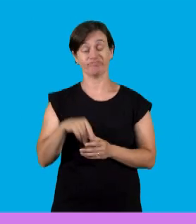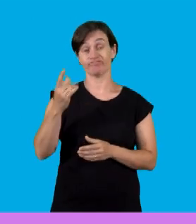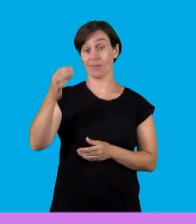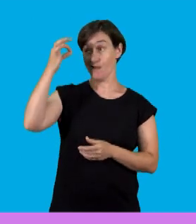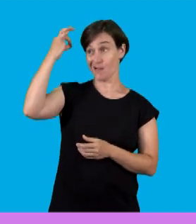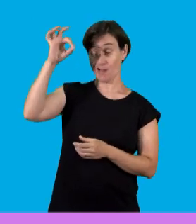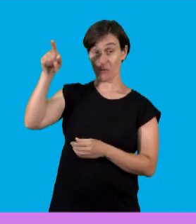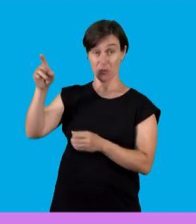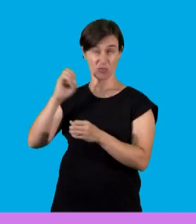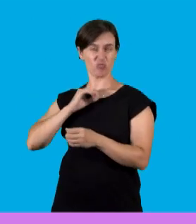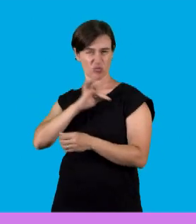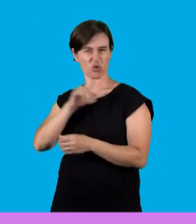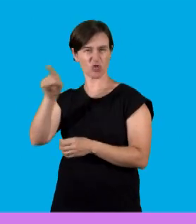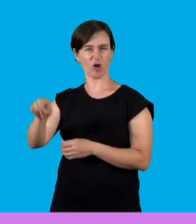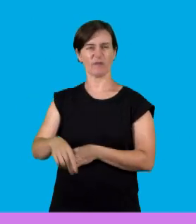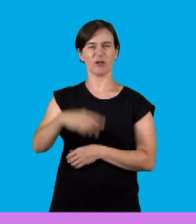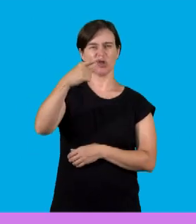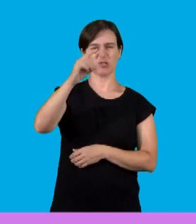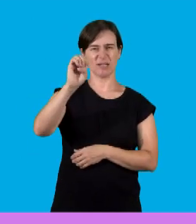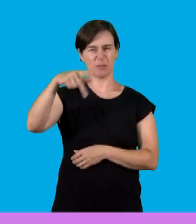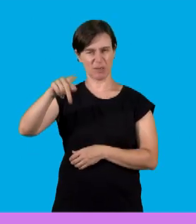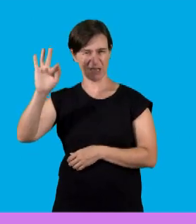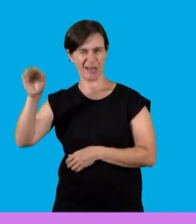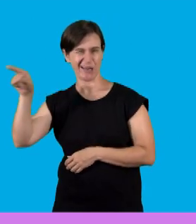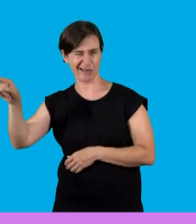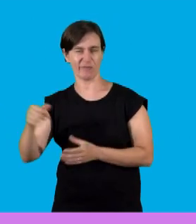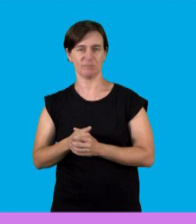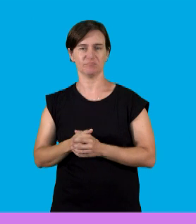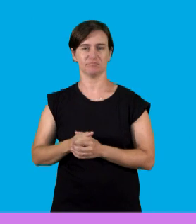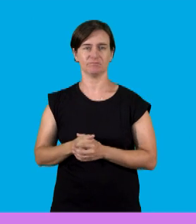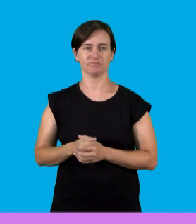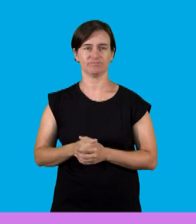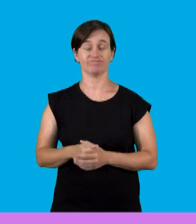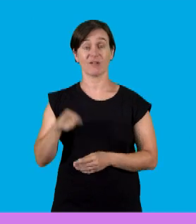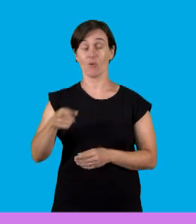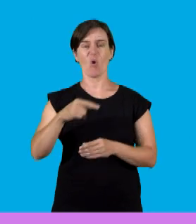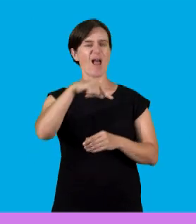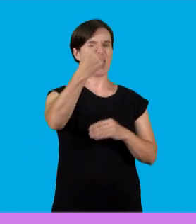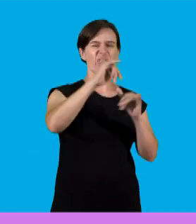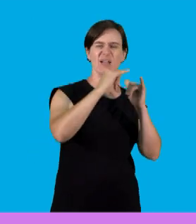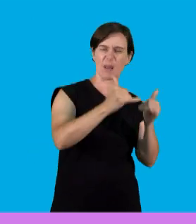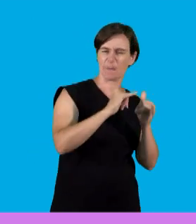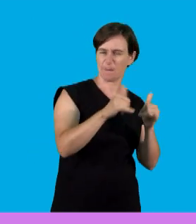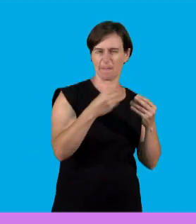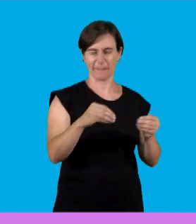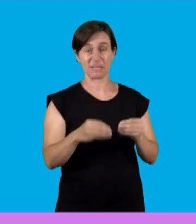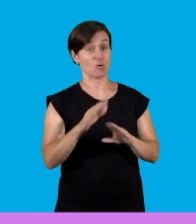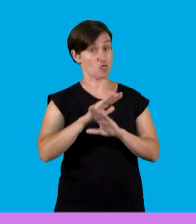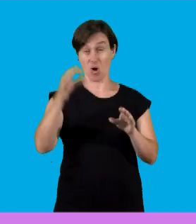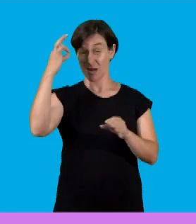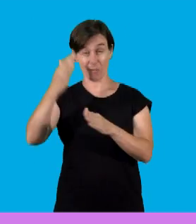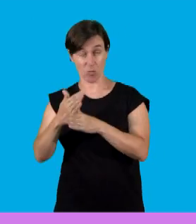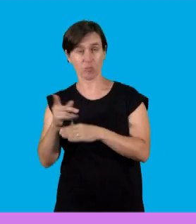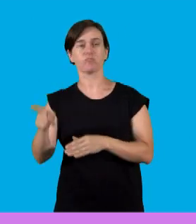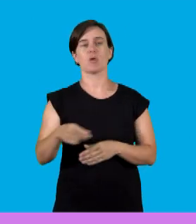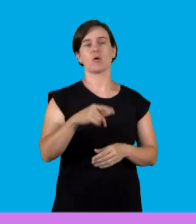for the government employees, we have the GEPF, Government Employees Pension Fund. And for your non-governmental institutions,